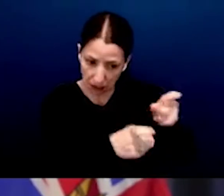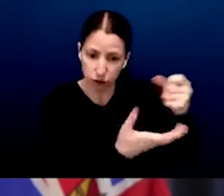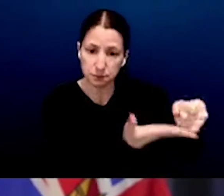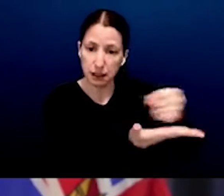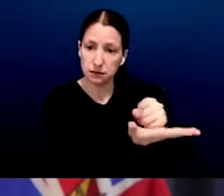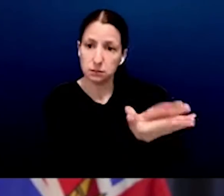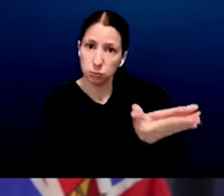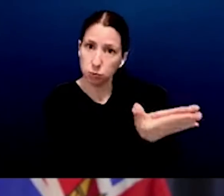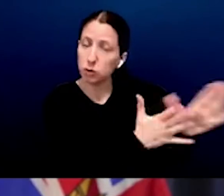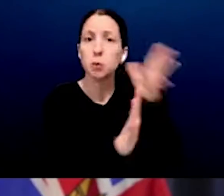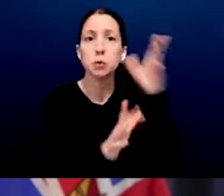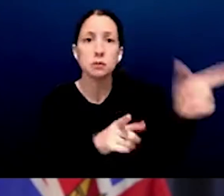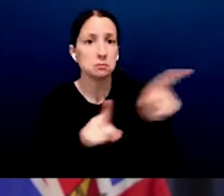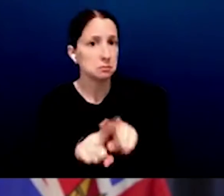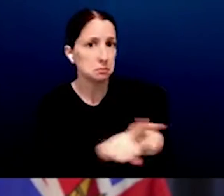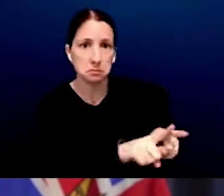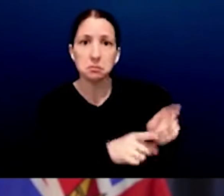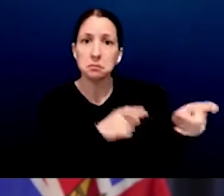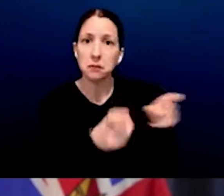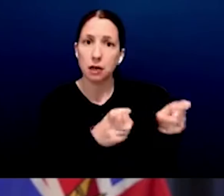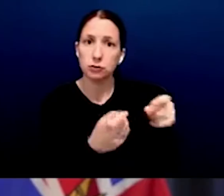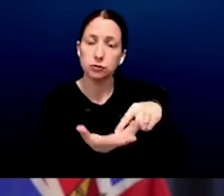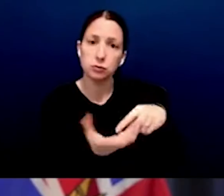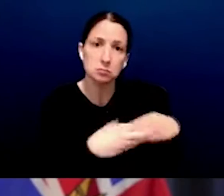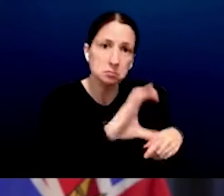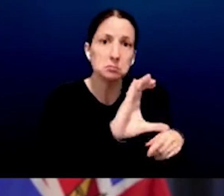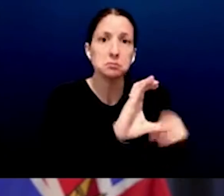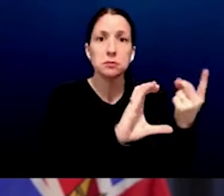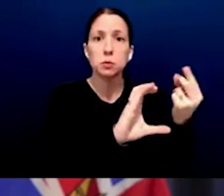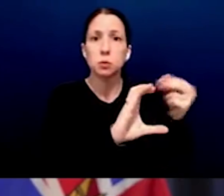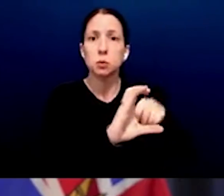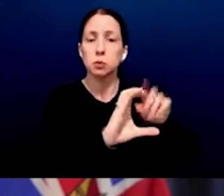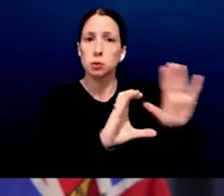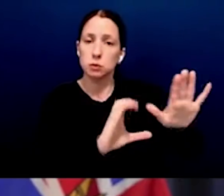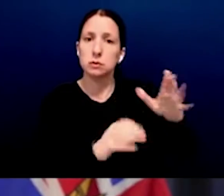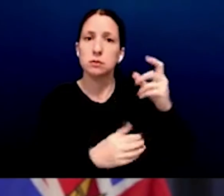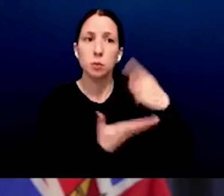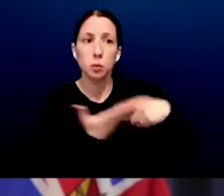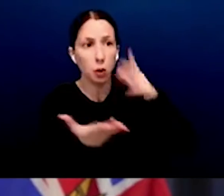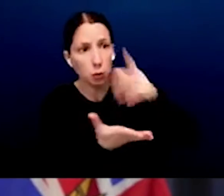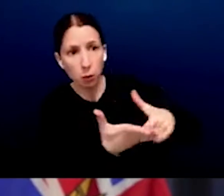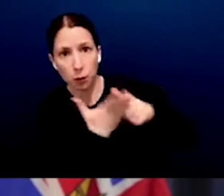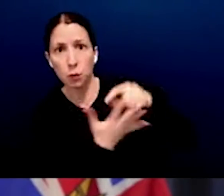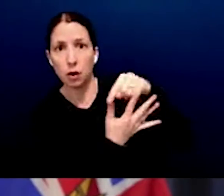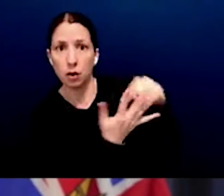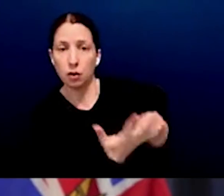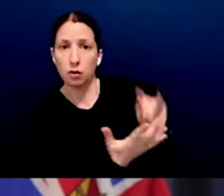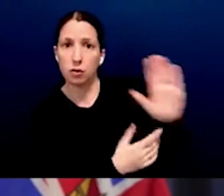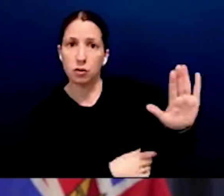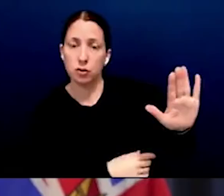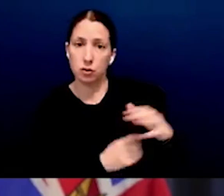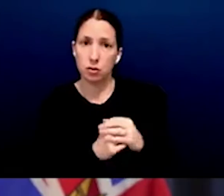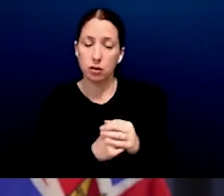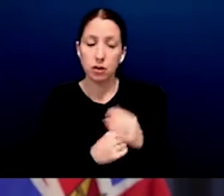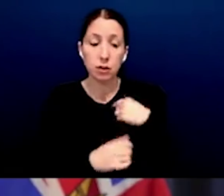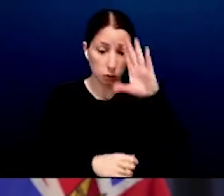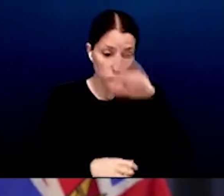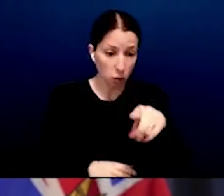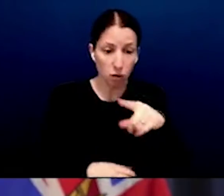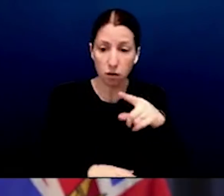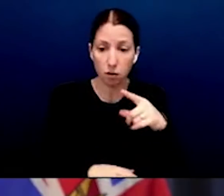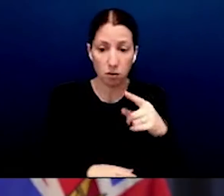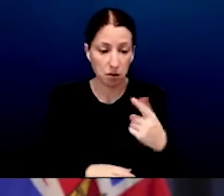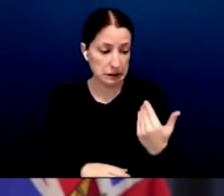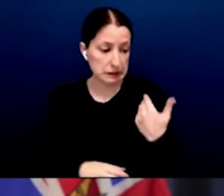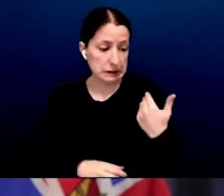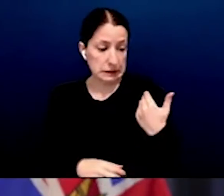until such time as there was clarity internationally about what would be required. You will know that not that long ago, in very